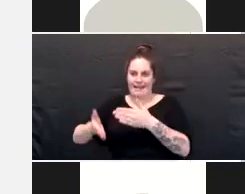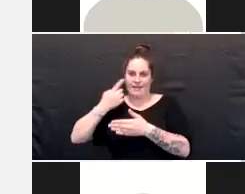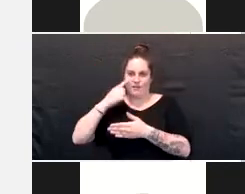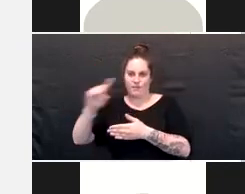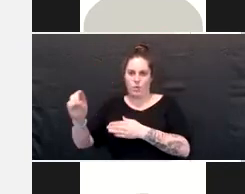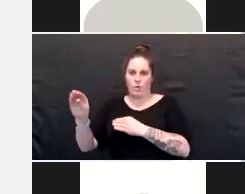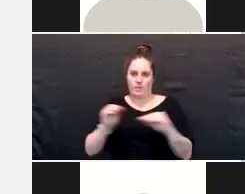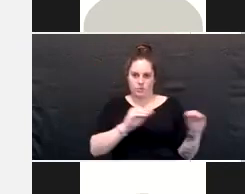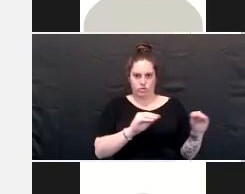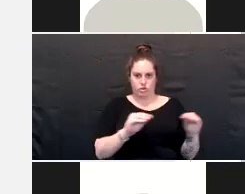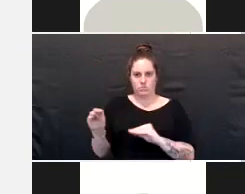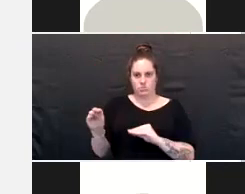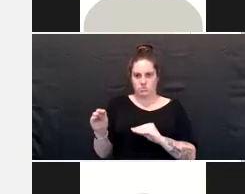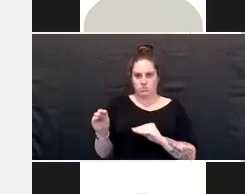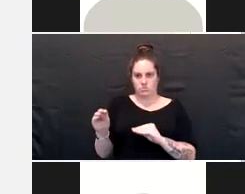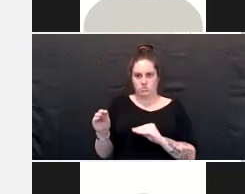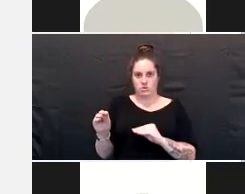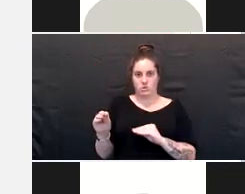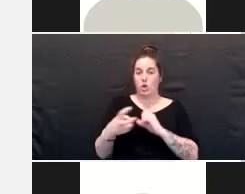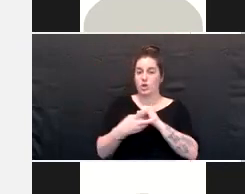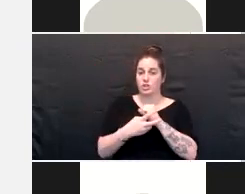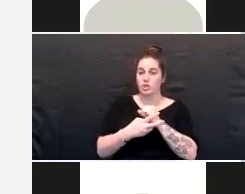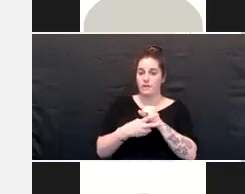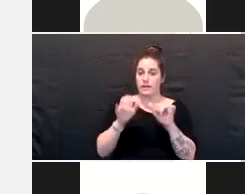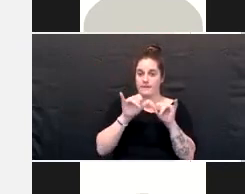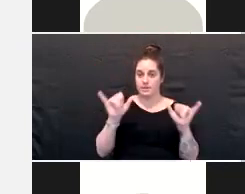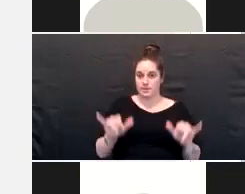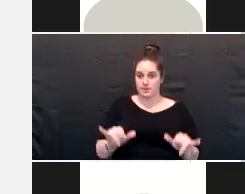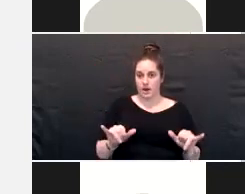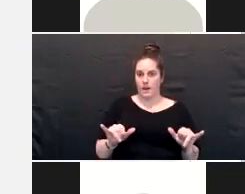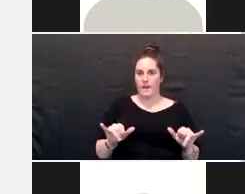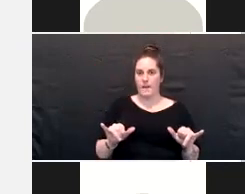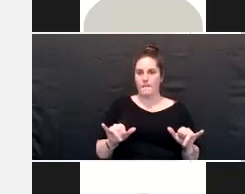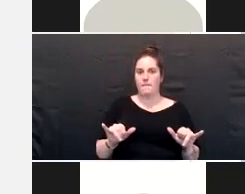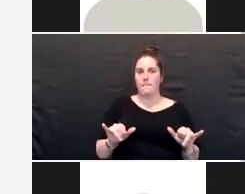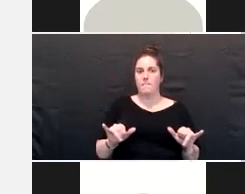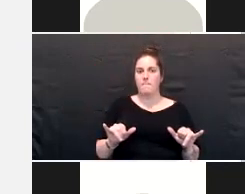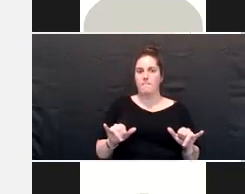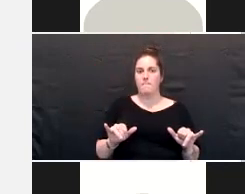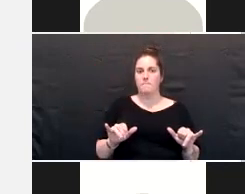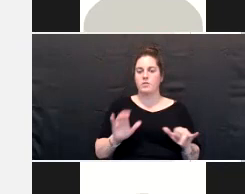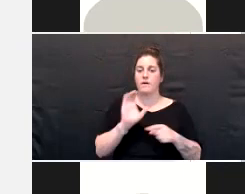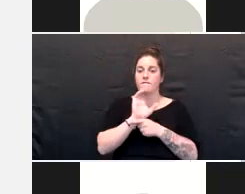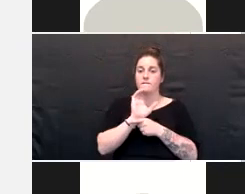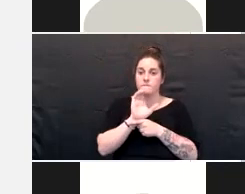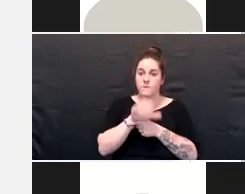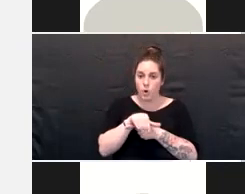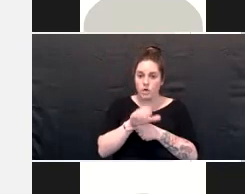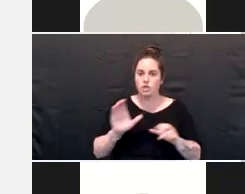Okay? So in a conservative system, the force that is doing the